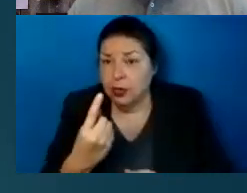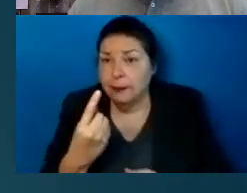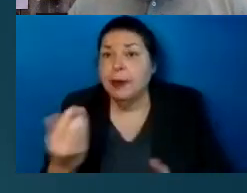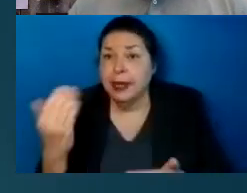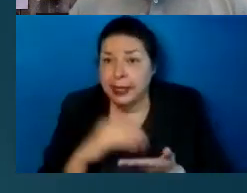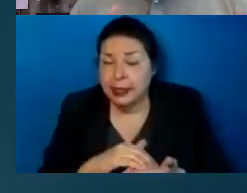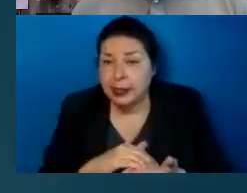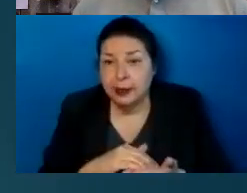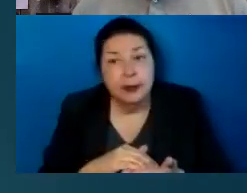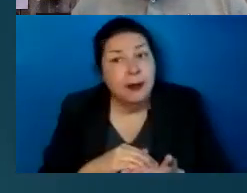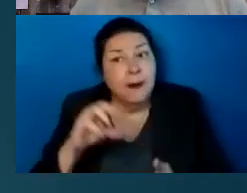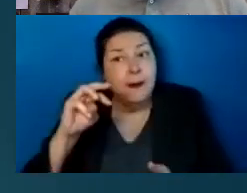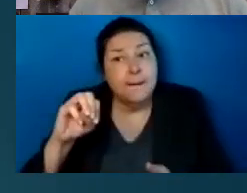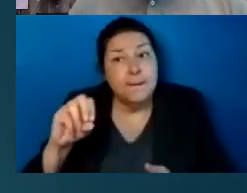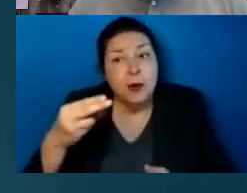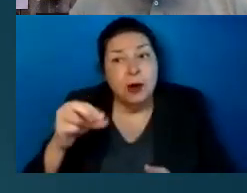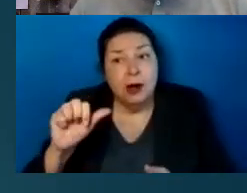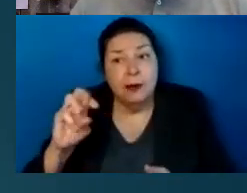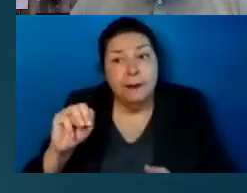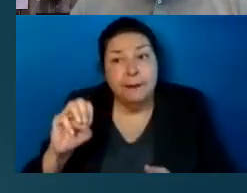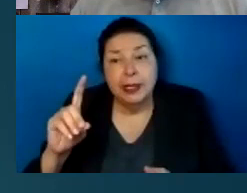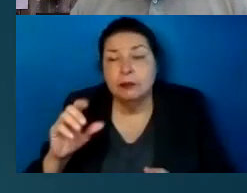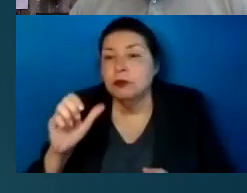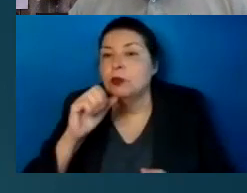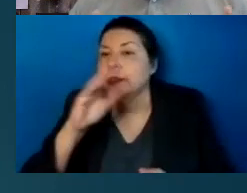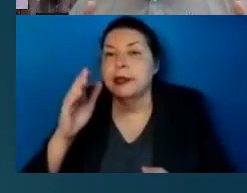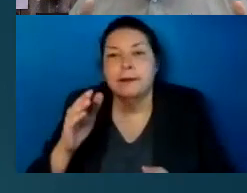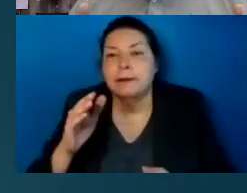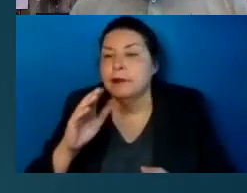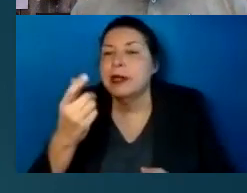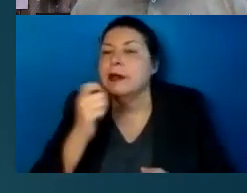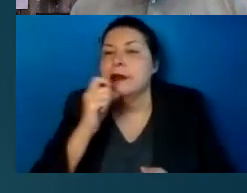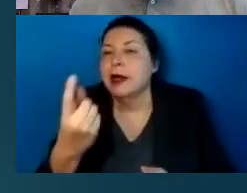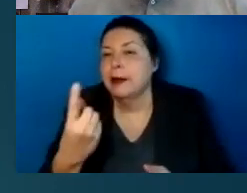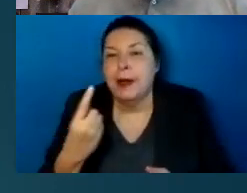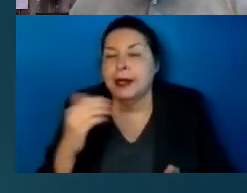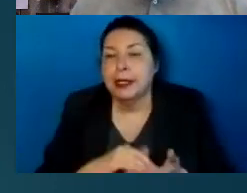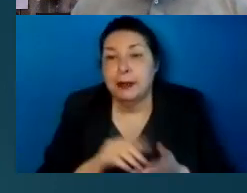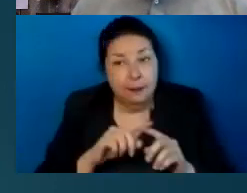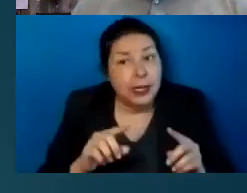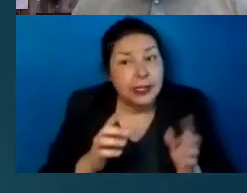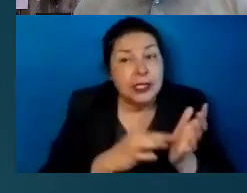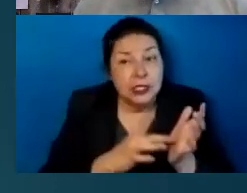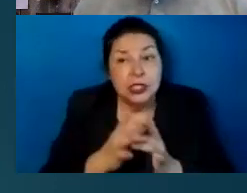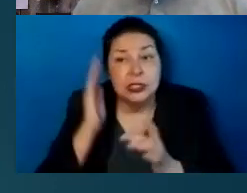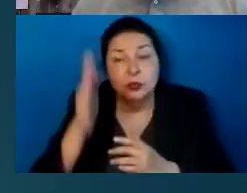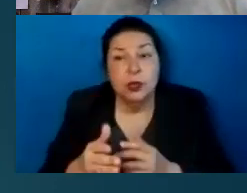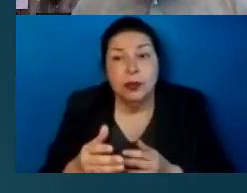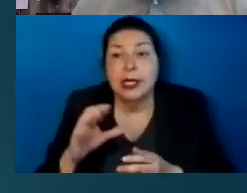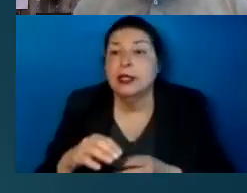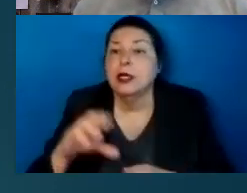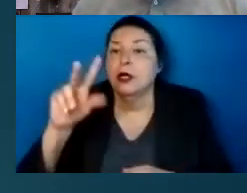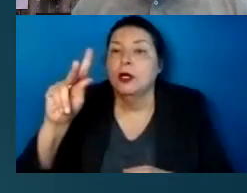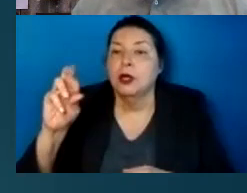return. Jesus will. Now, in the Quran, it says the four